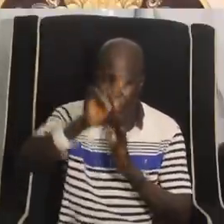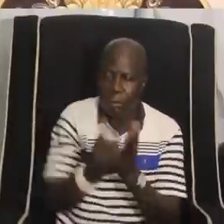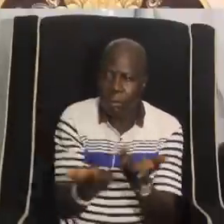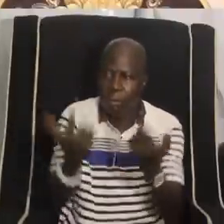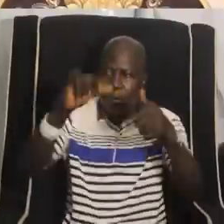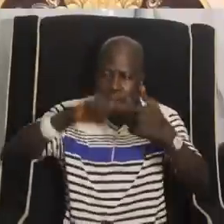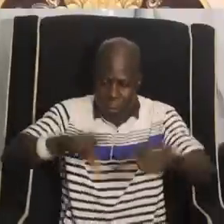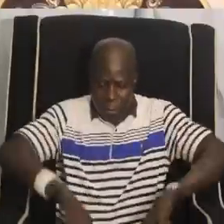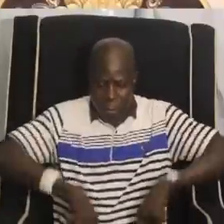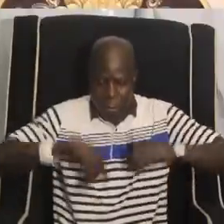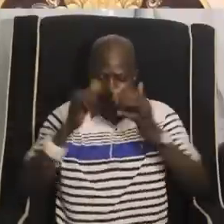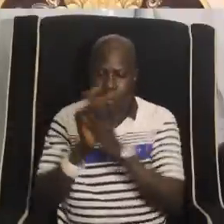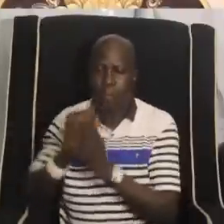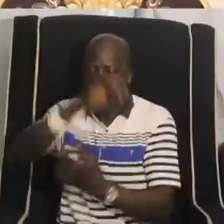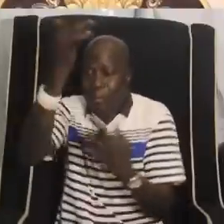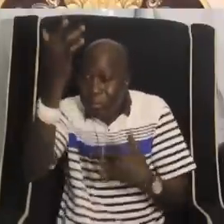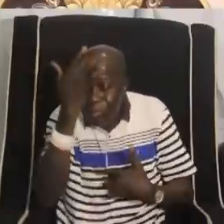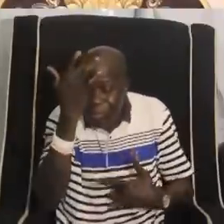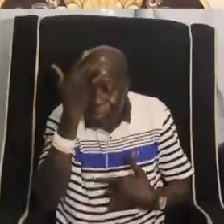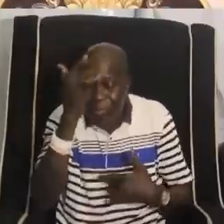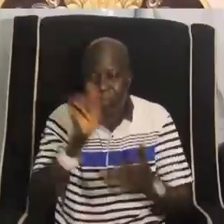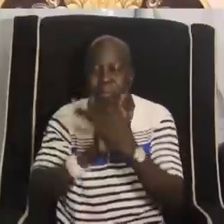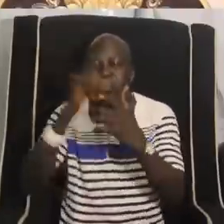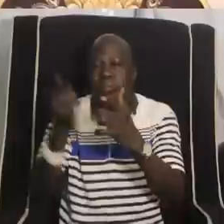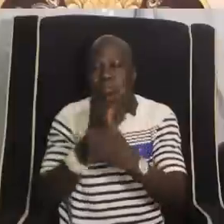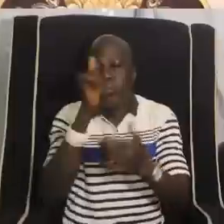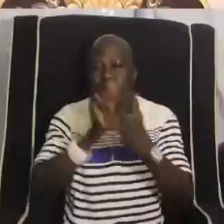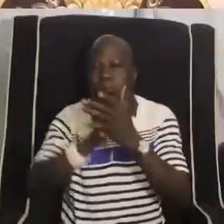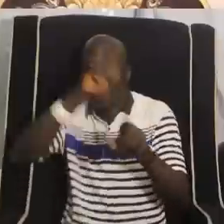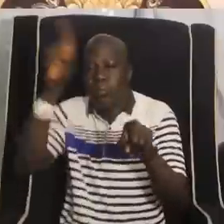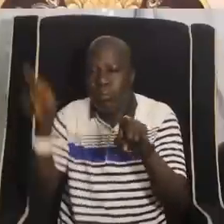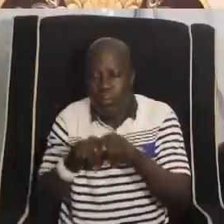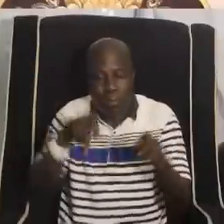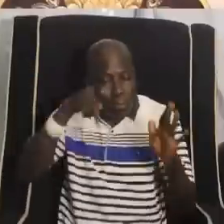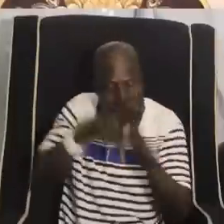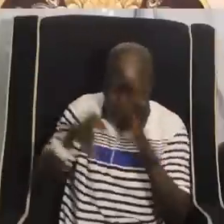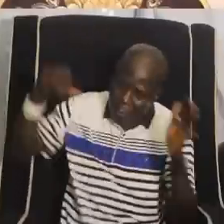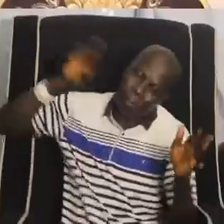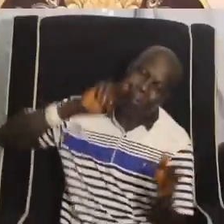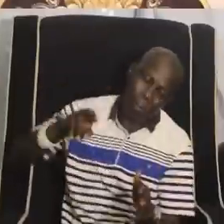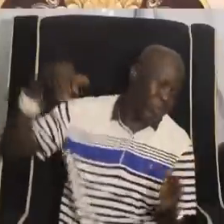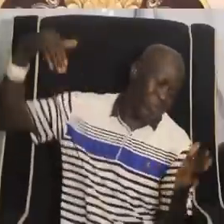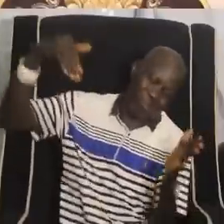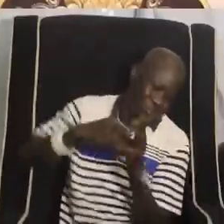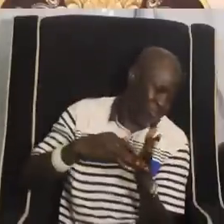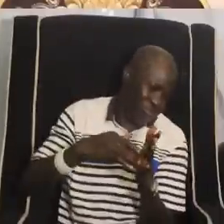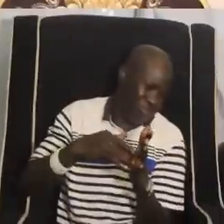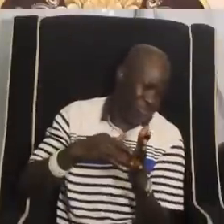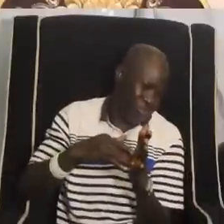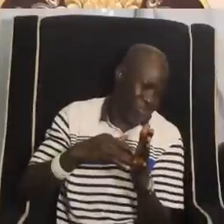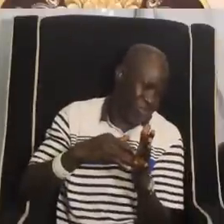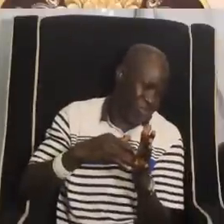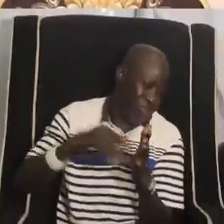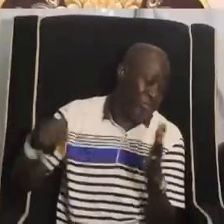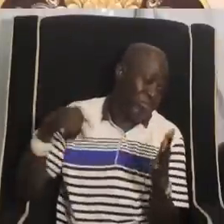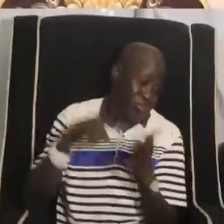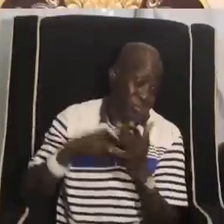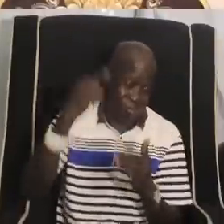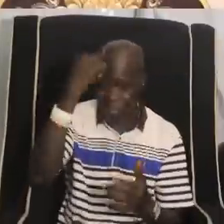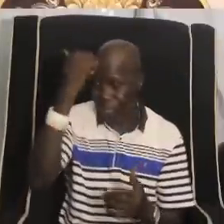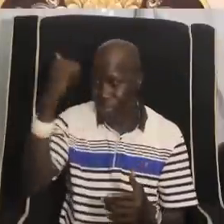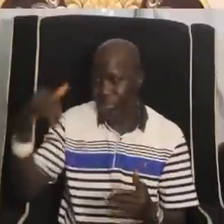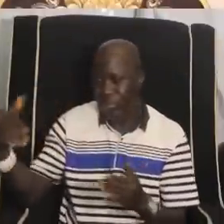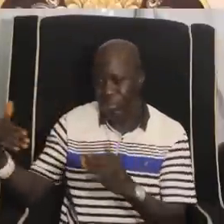life, but the sickness that affected her to die in the first instance also killed her again. Allah direct me. This dream